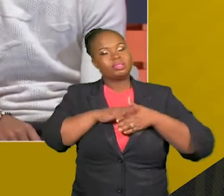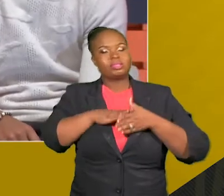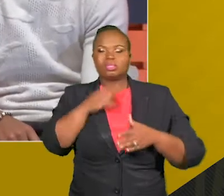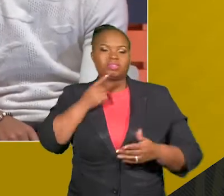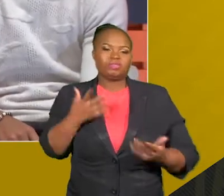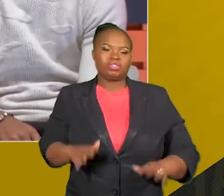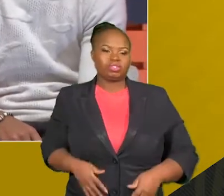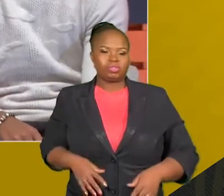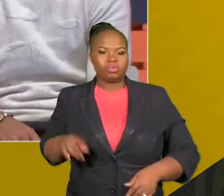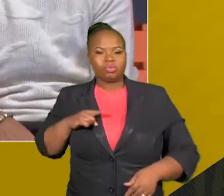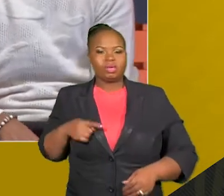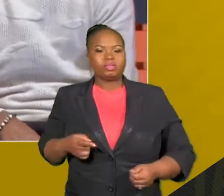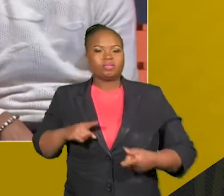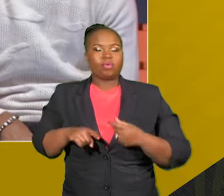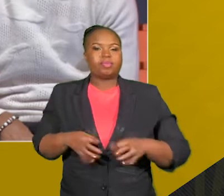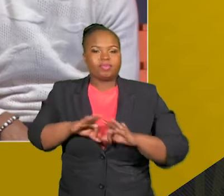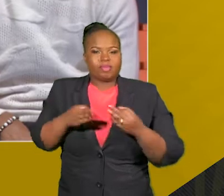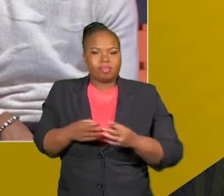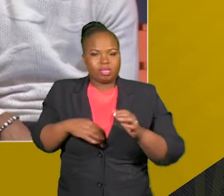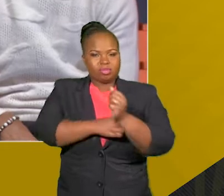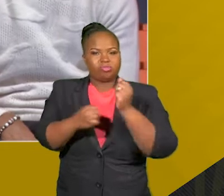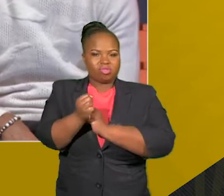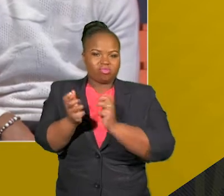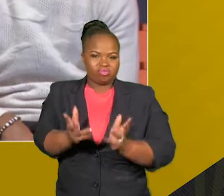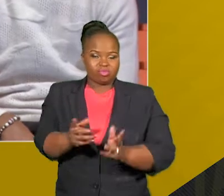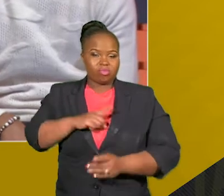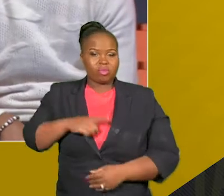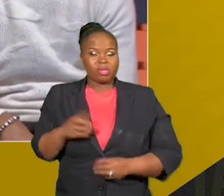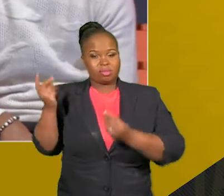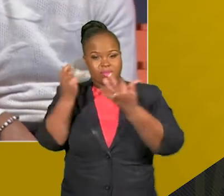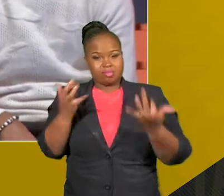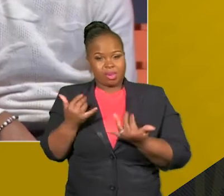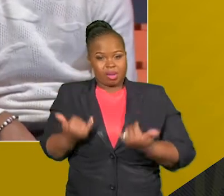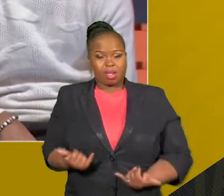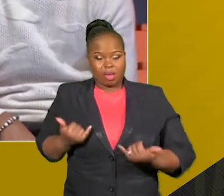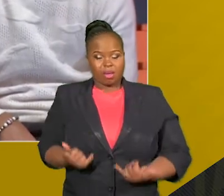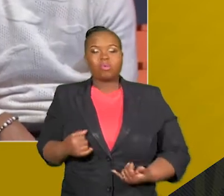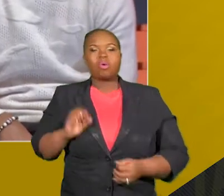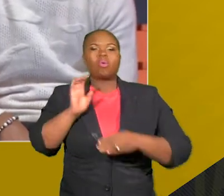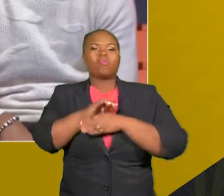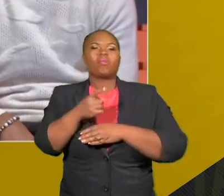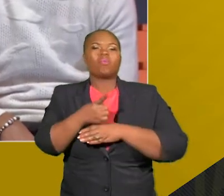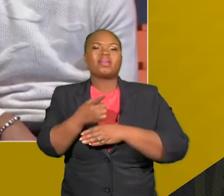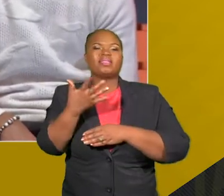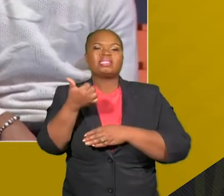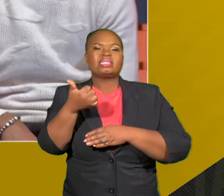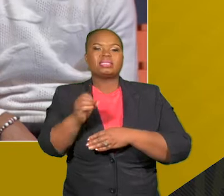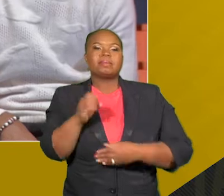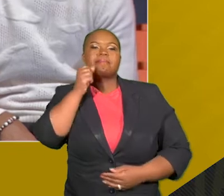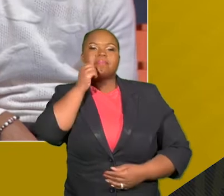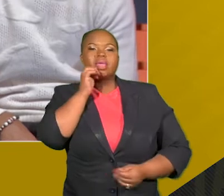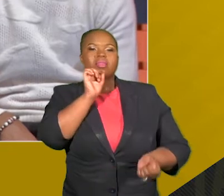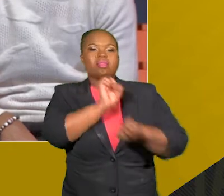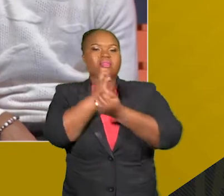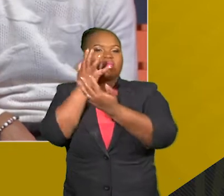already, in terms of the makeup of a family. If you look in terms of statistics right now, you'll find that over 160 men are